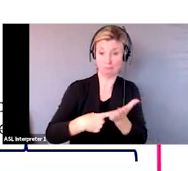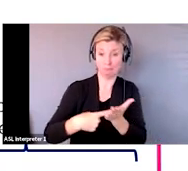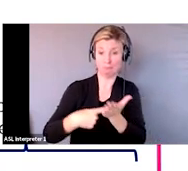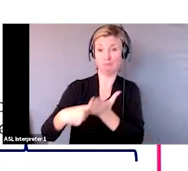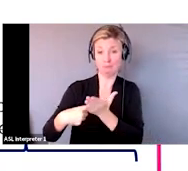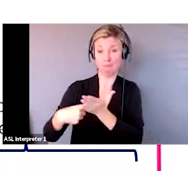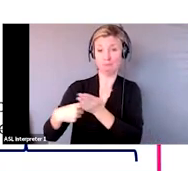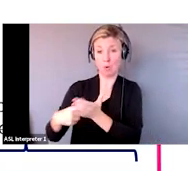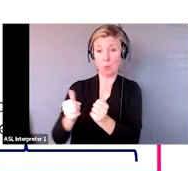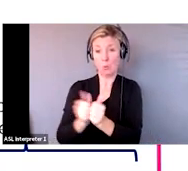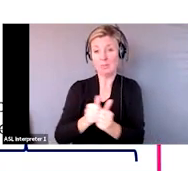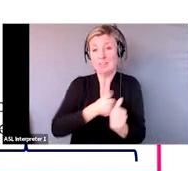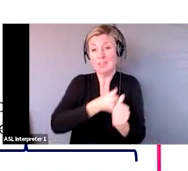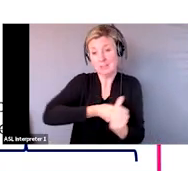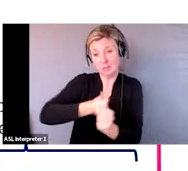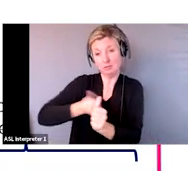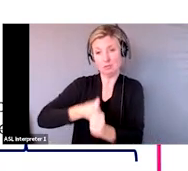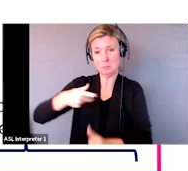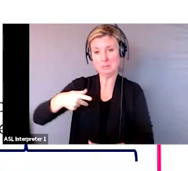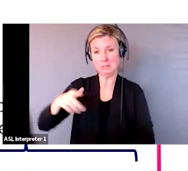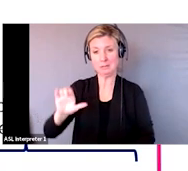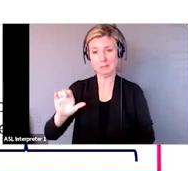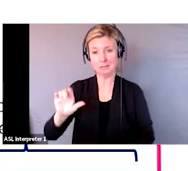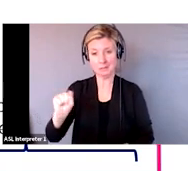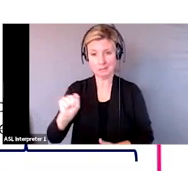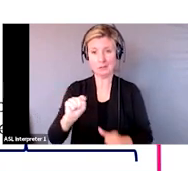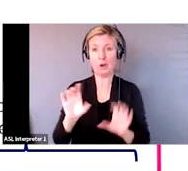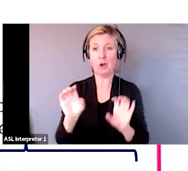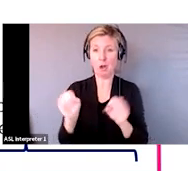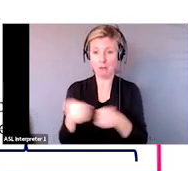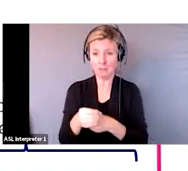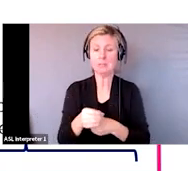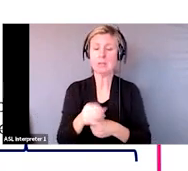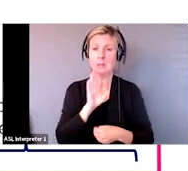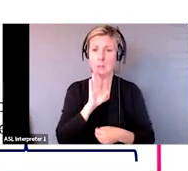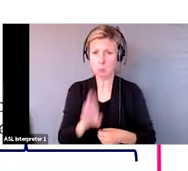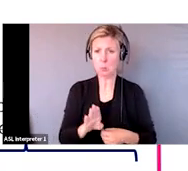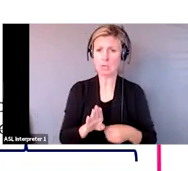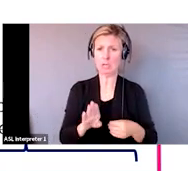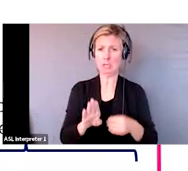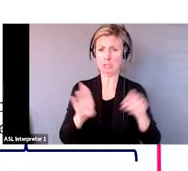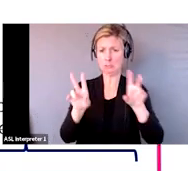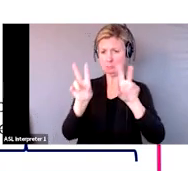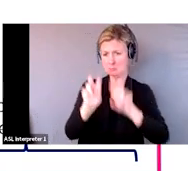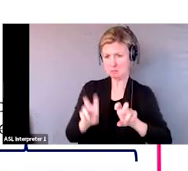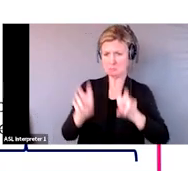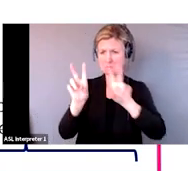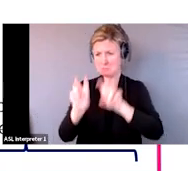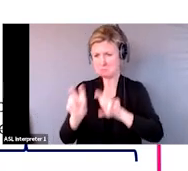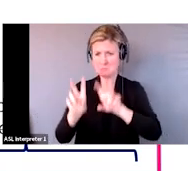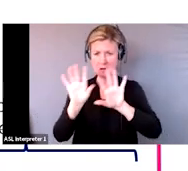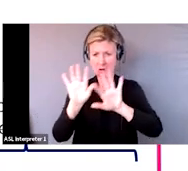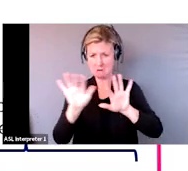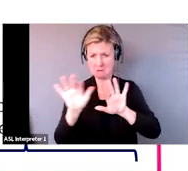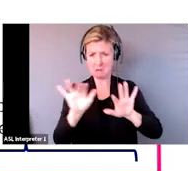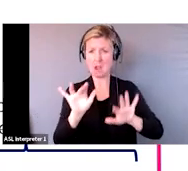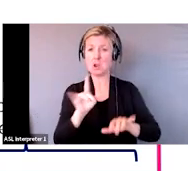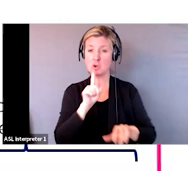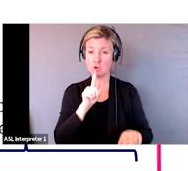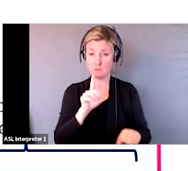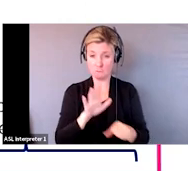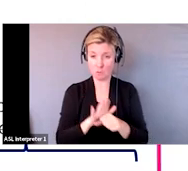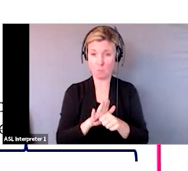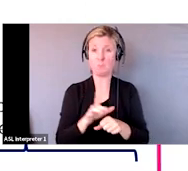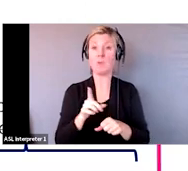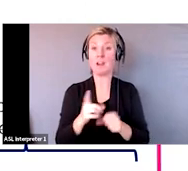according to their own criteria whether your invention is new and useful and not obvious.